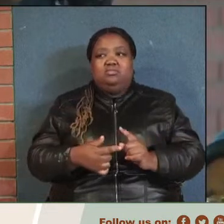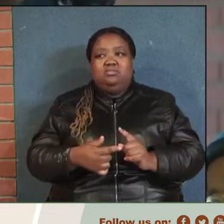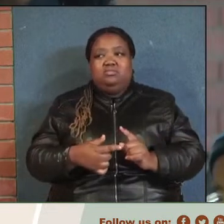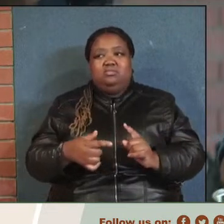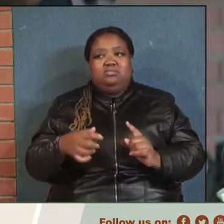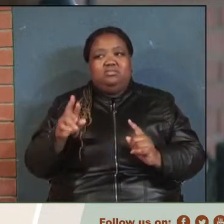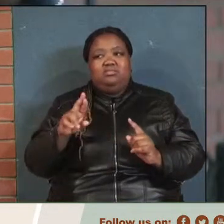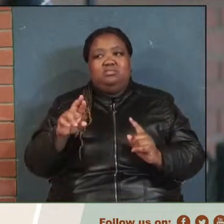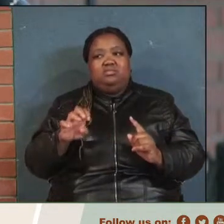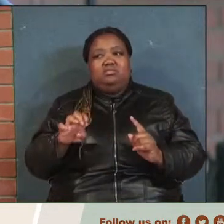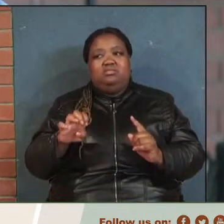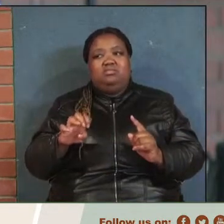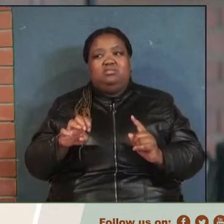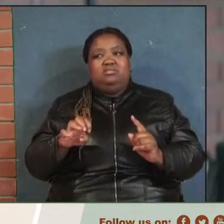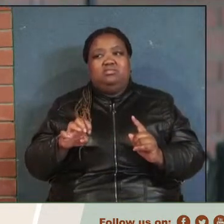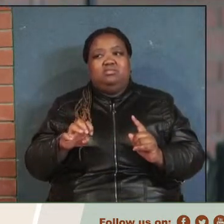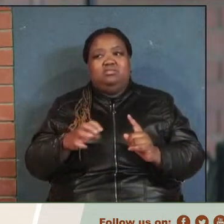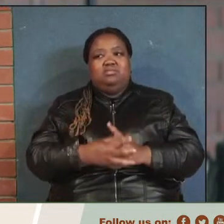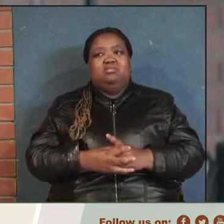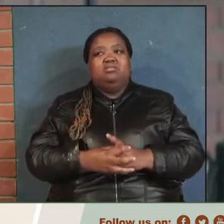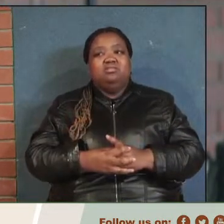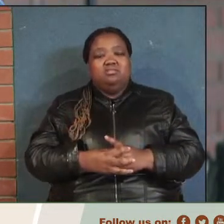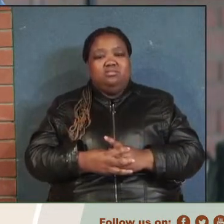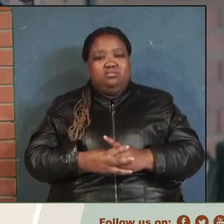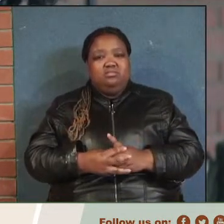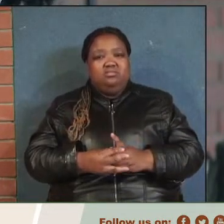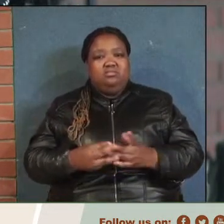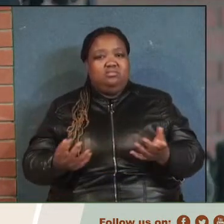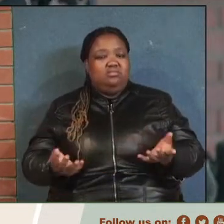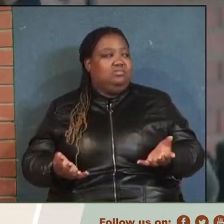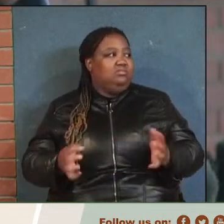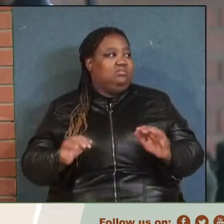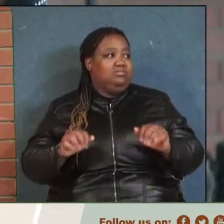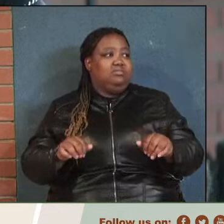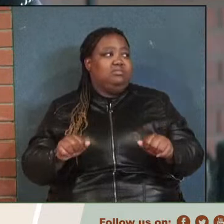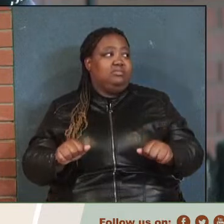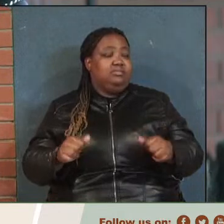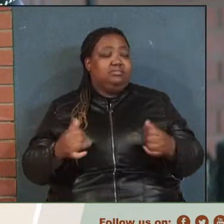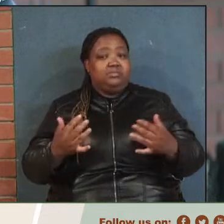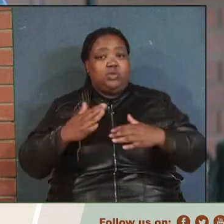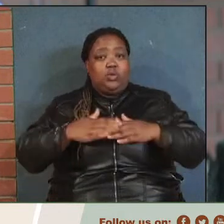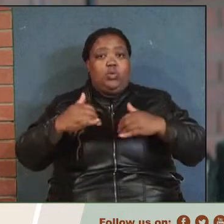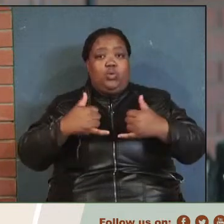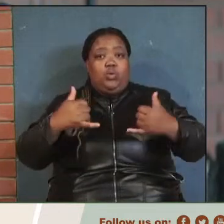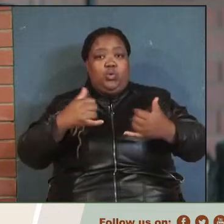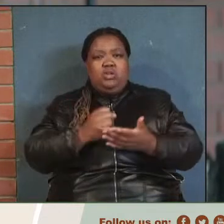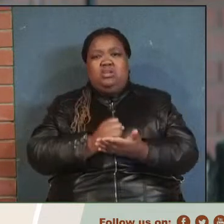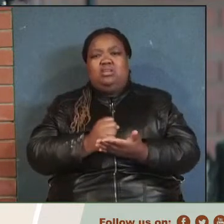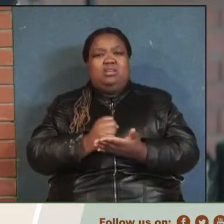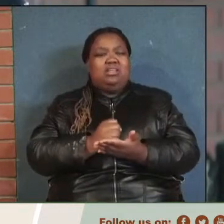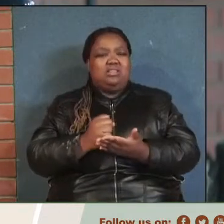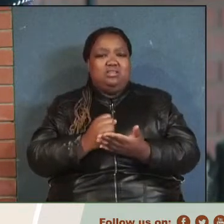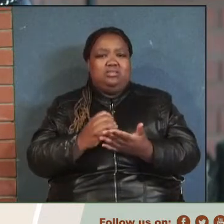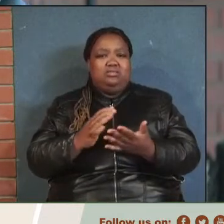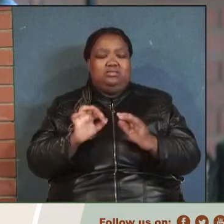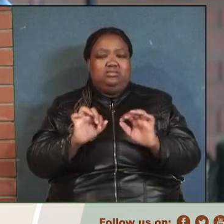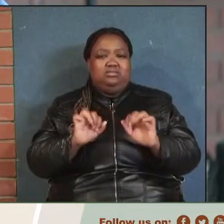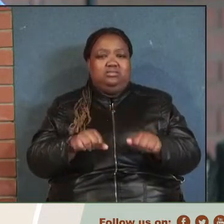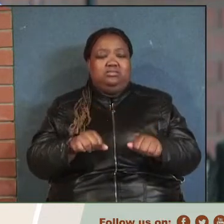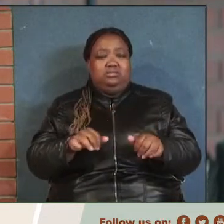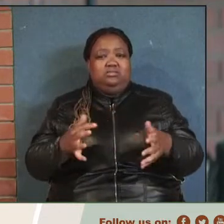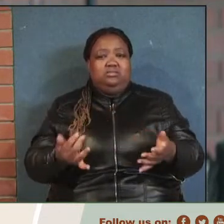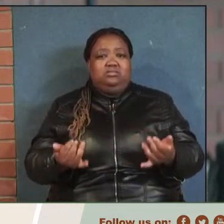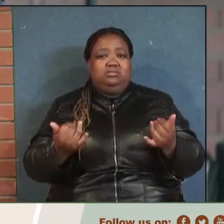Commission 3, moving with the motion of assessing the pitfalls and benefits of the GDE's online applications. Ladies and gentlemen, let us acknowledge